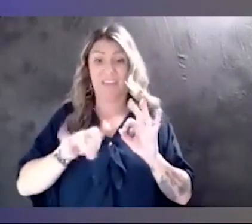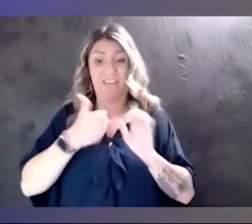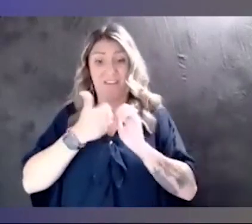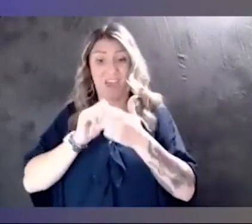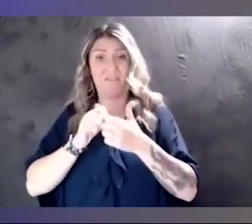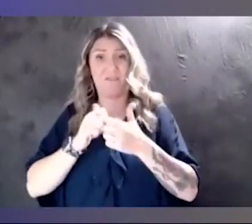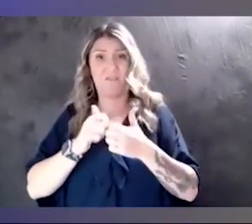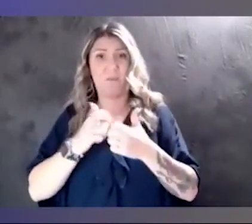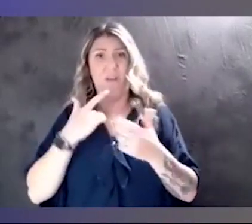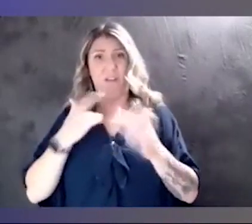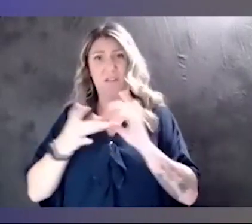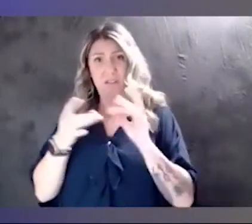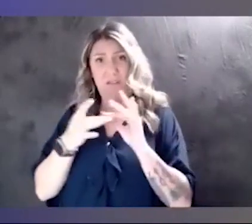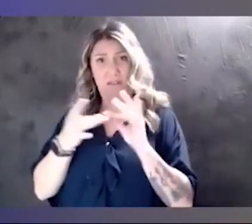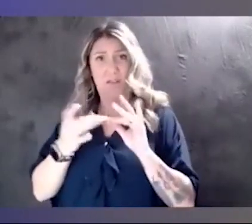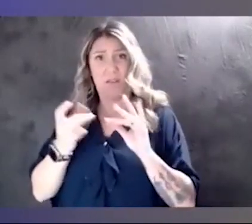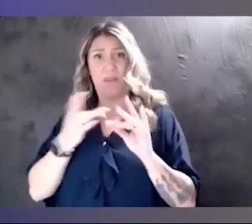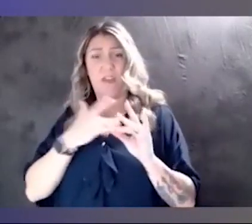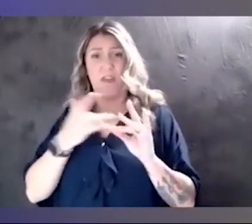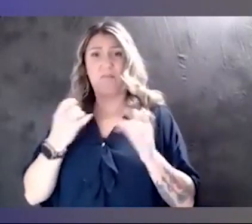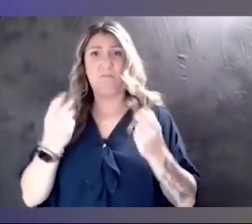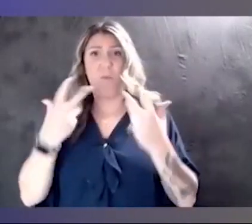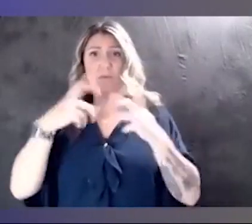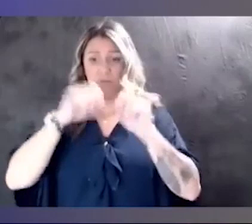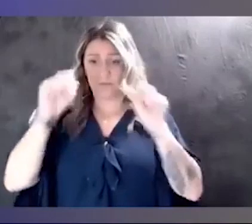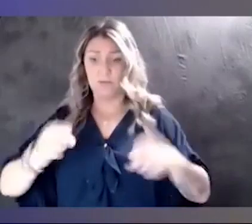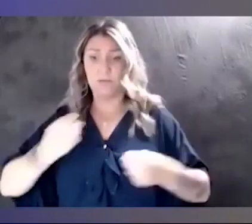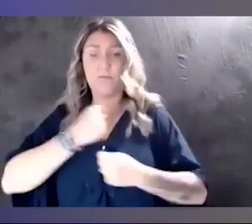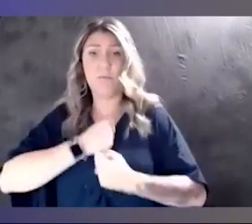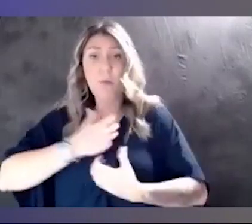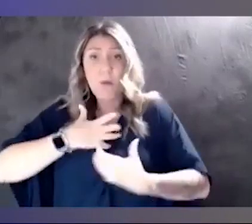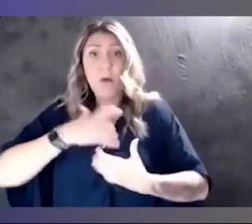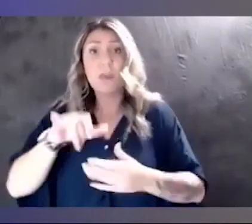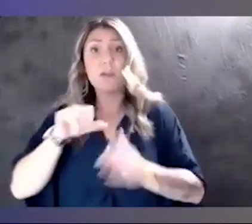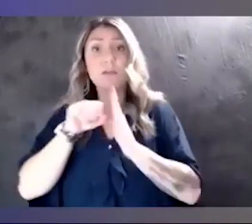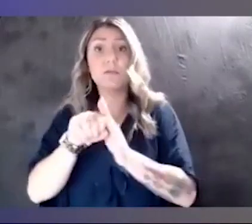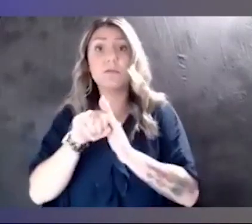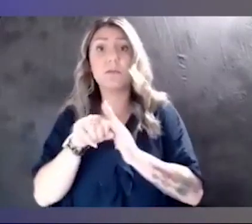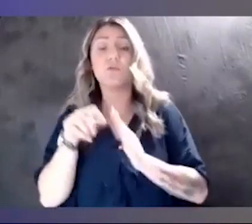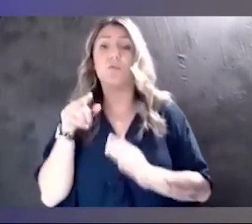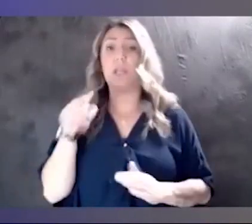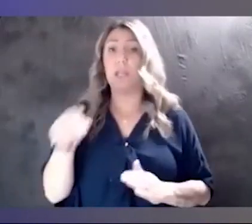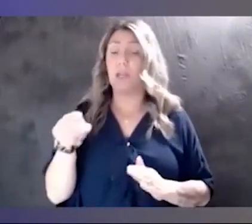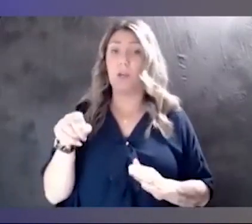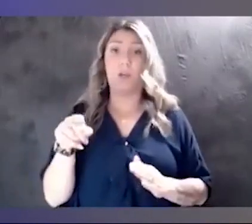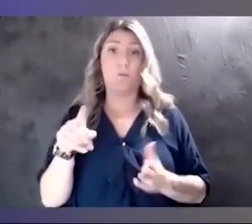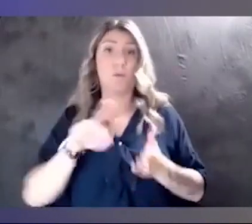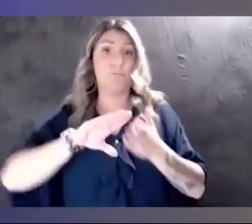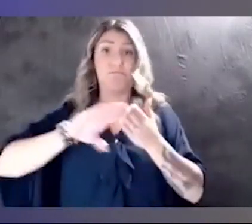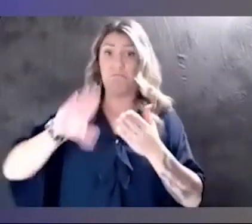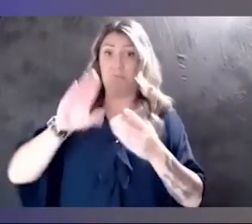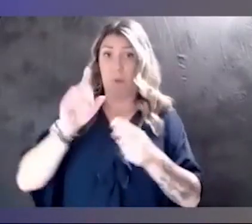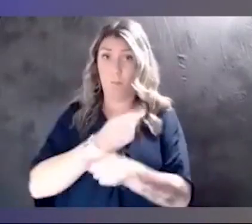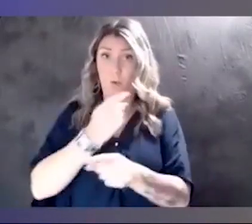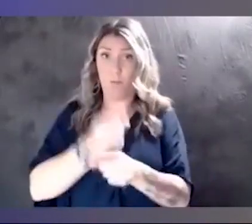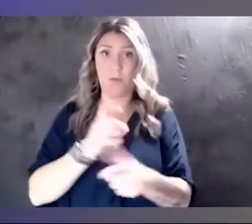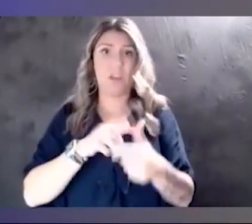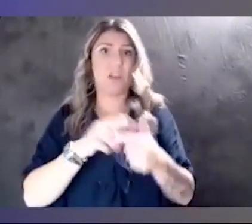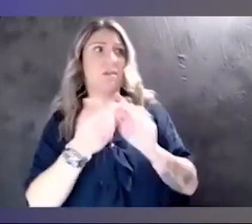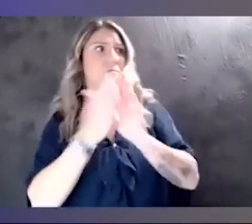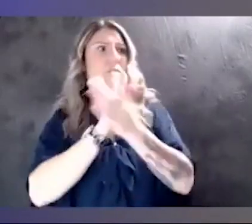multi-system anti-inflammatory or inflammatory syndrome, he was cleared appropriately, and then he became sick